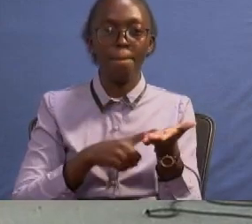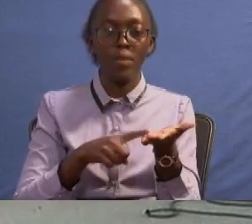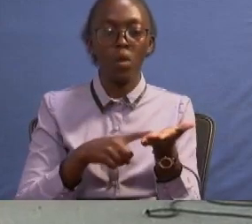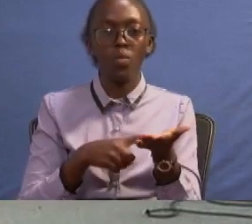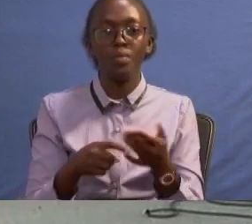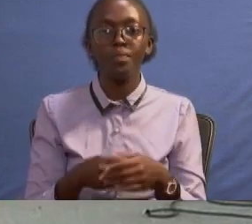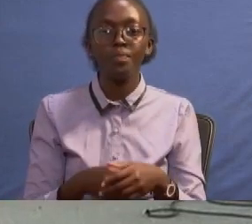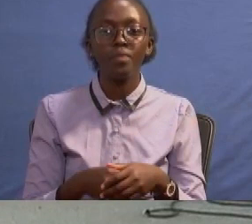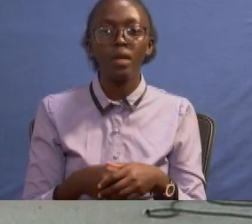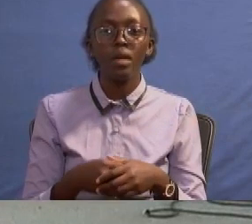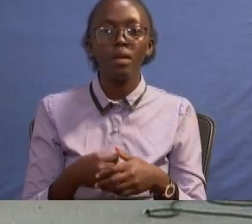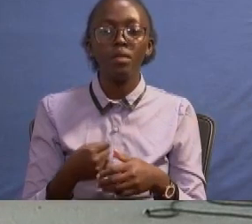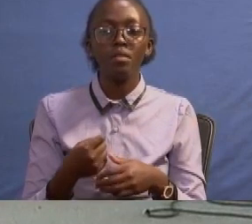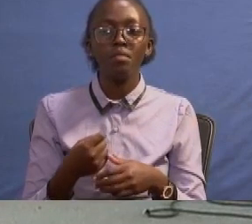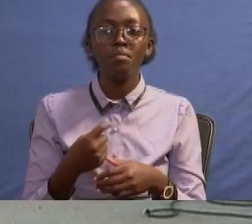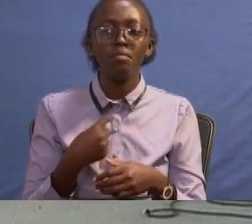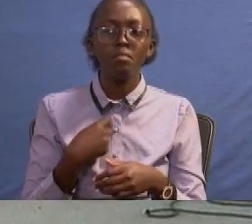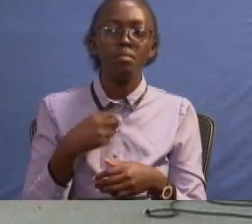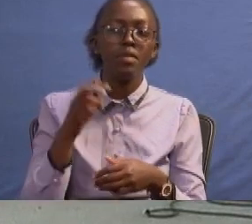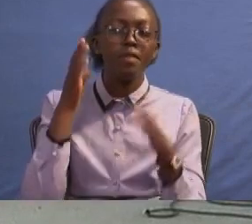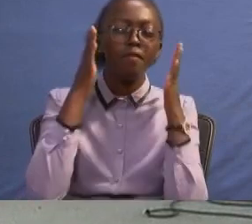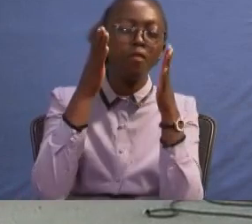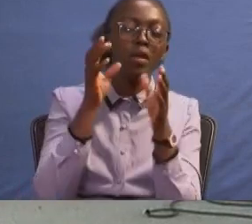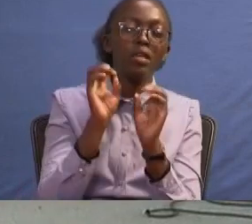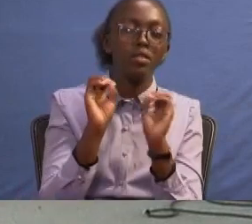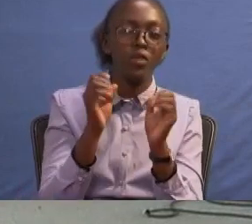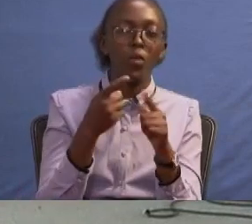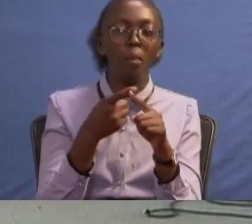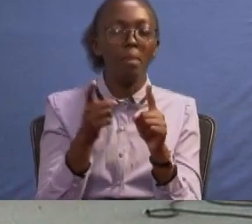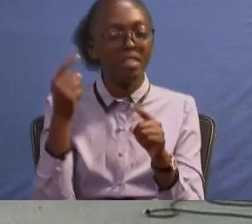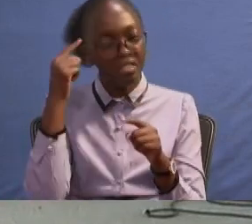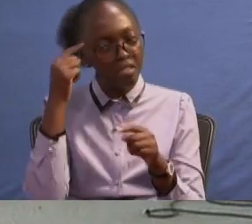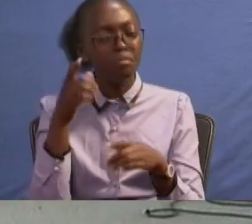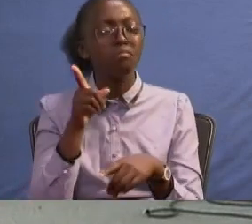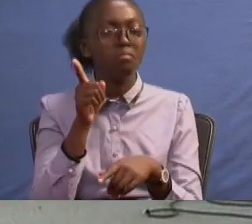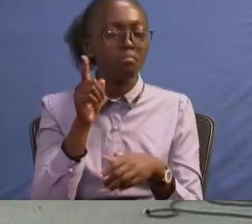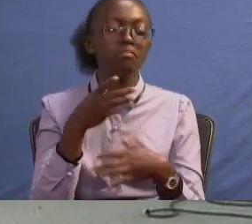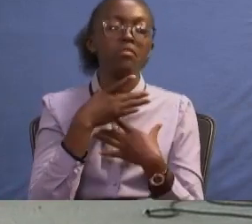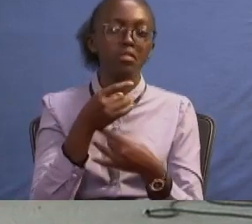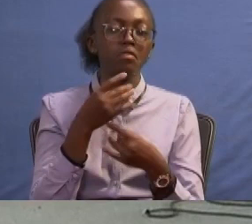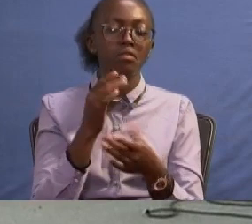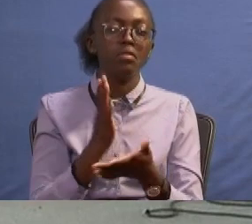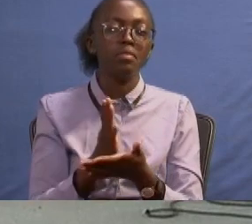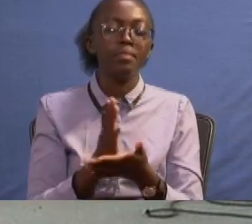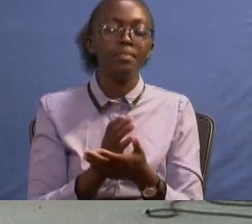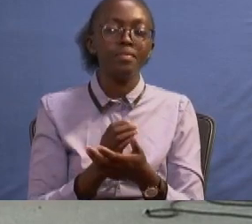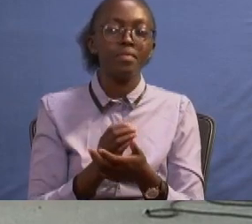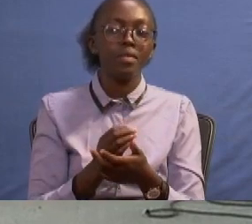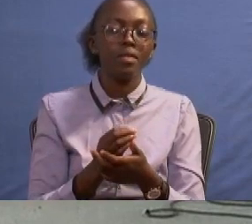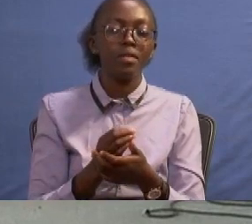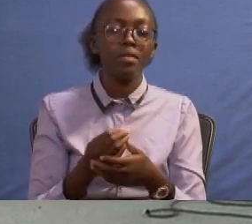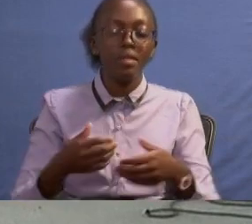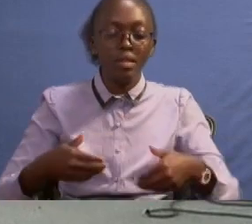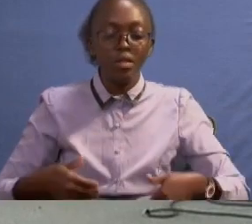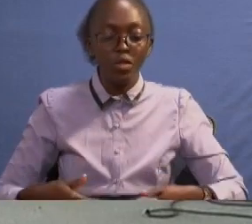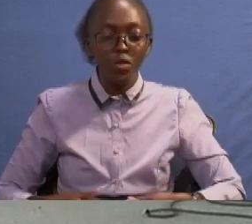I didn't pay him attention, but I thought he was interesting. So young men always dress very well. You see, I